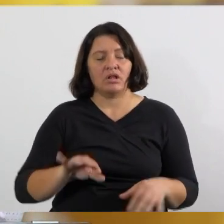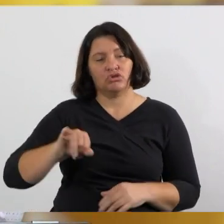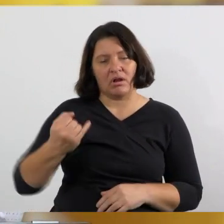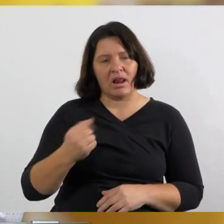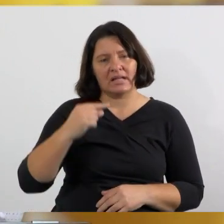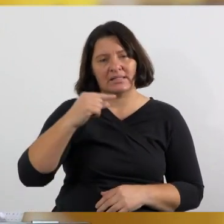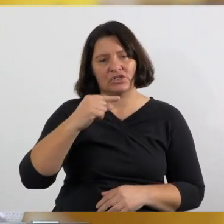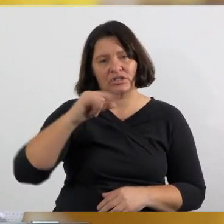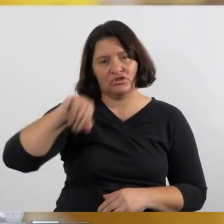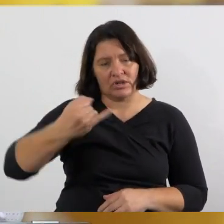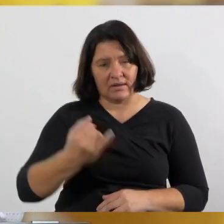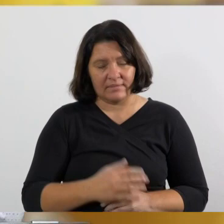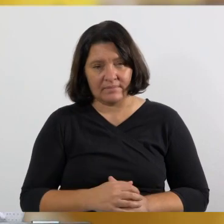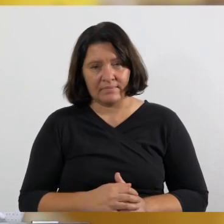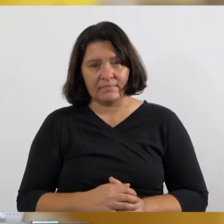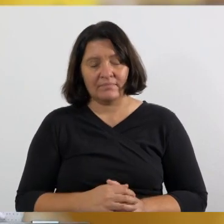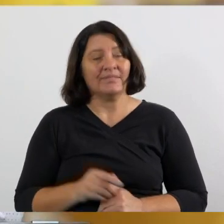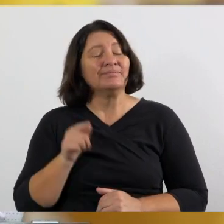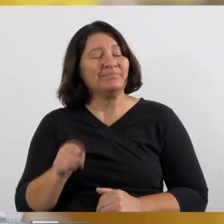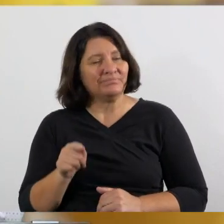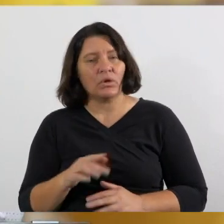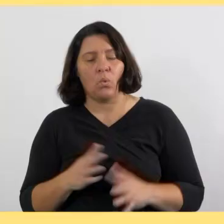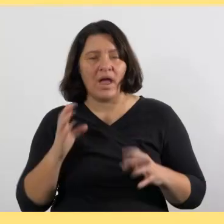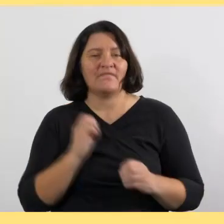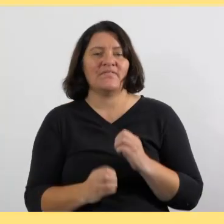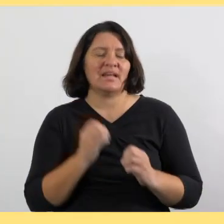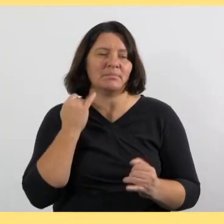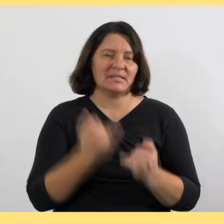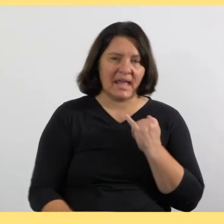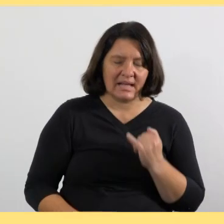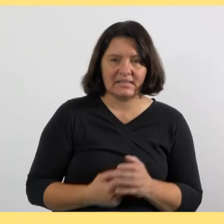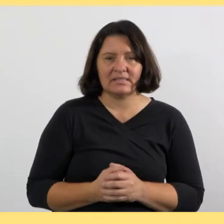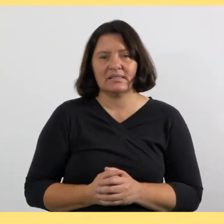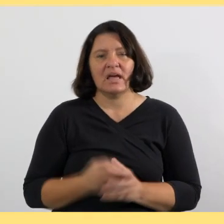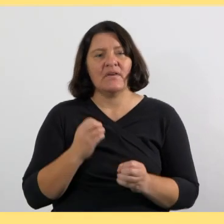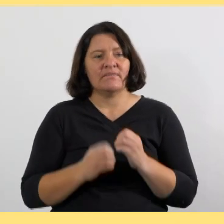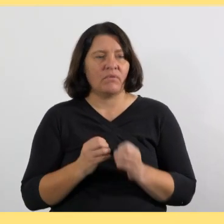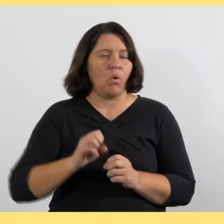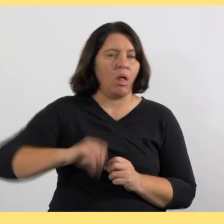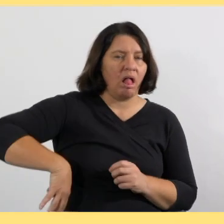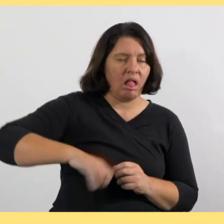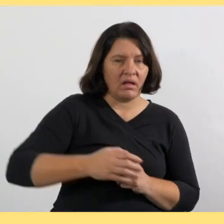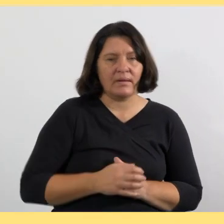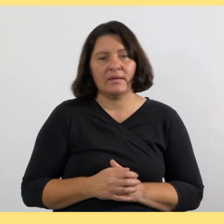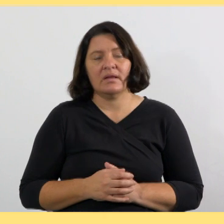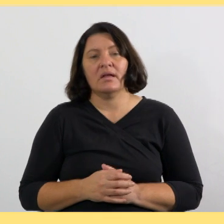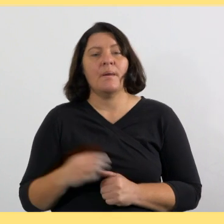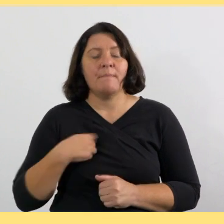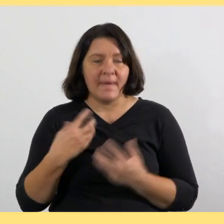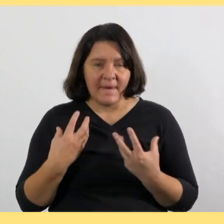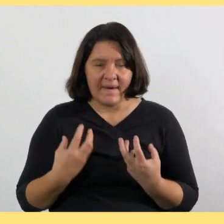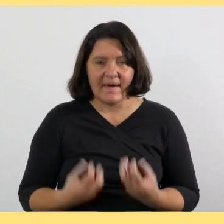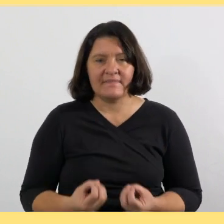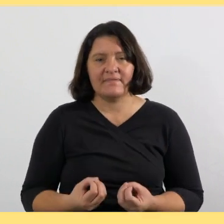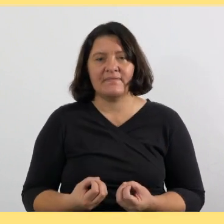journal, the GJ. In the GJ, this is where we correct errors, we record omissions.